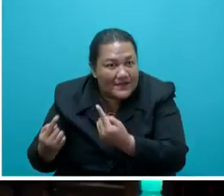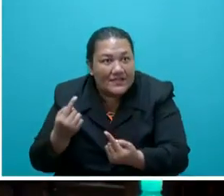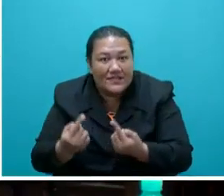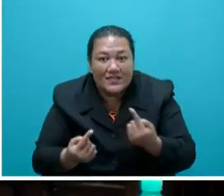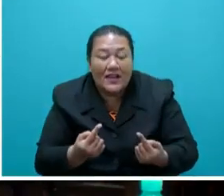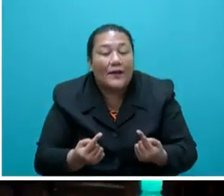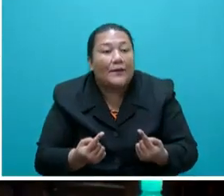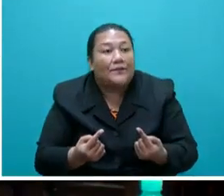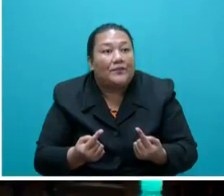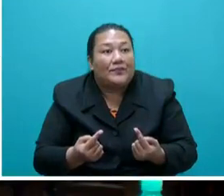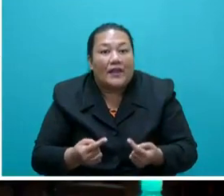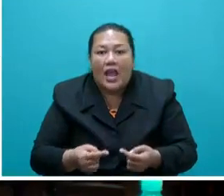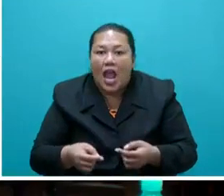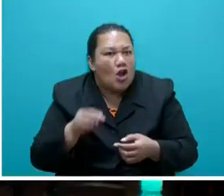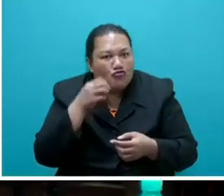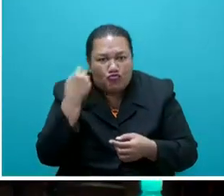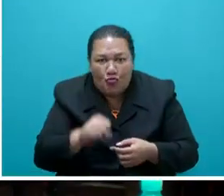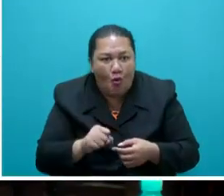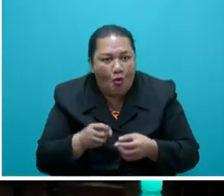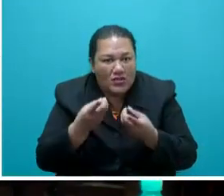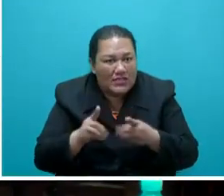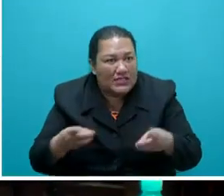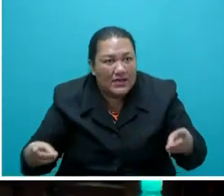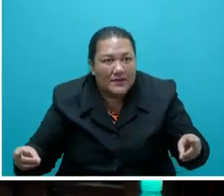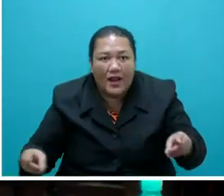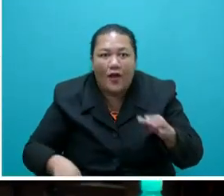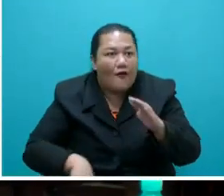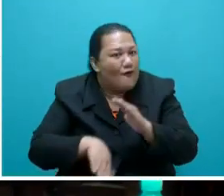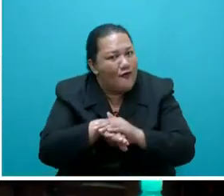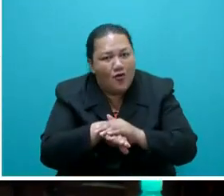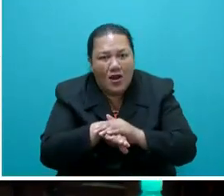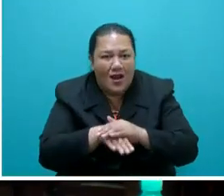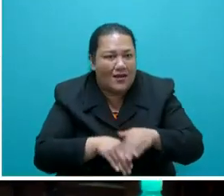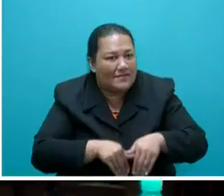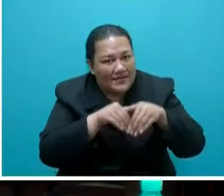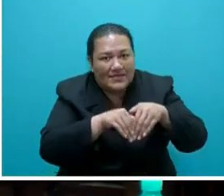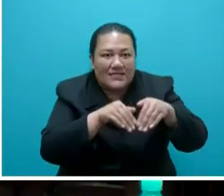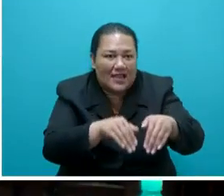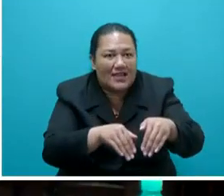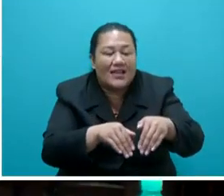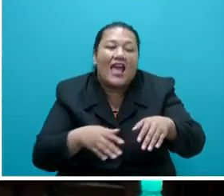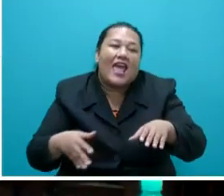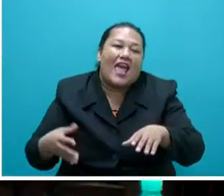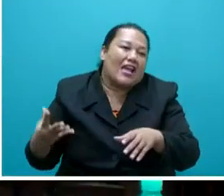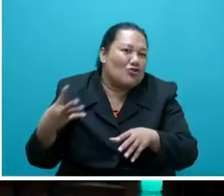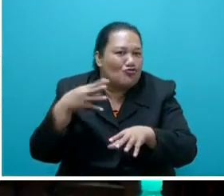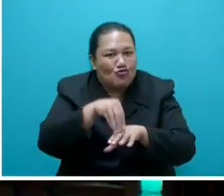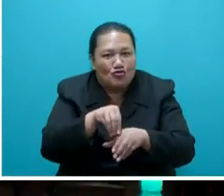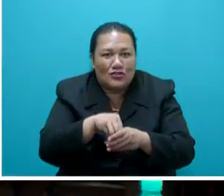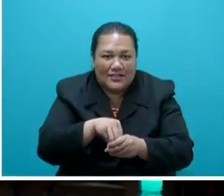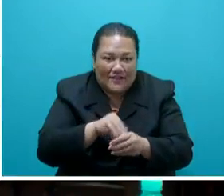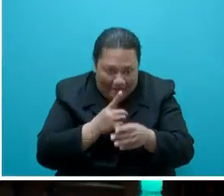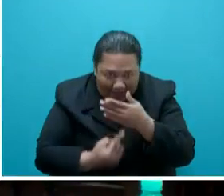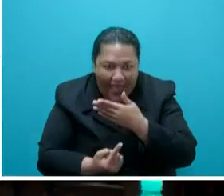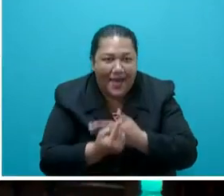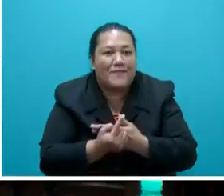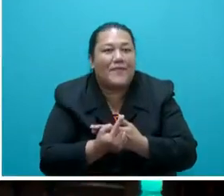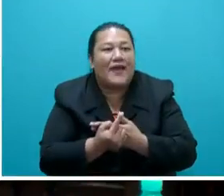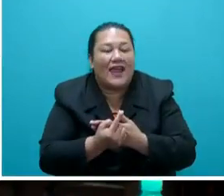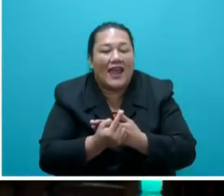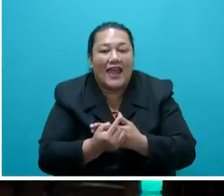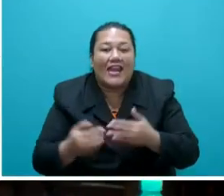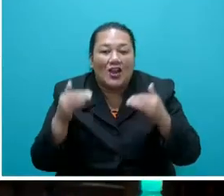autonomy, non-discrimination, full and effective participation and inclusion in society, and equality of opportunity